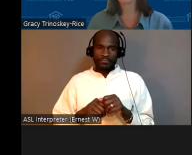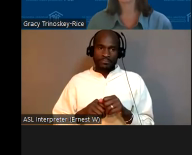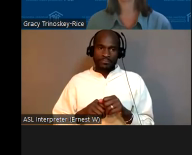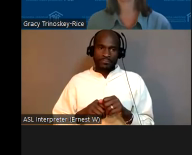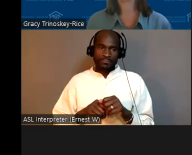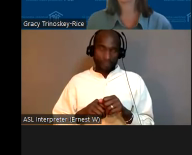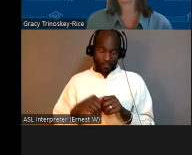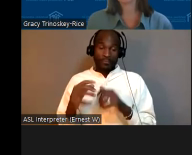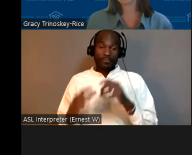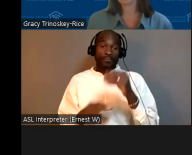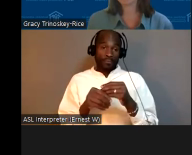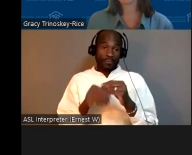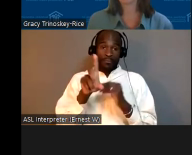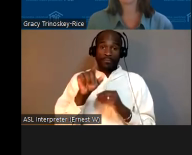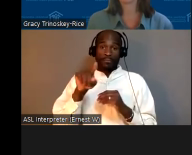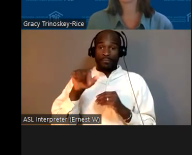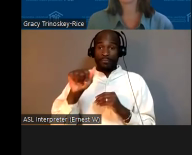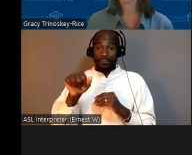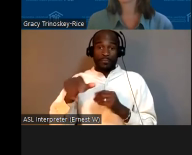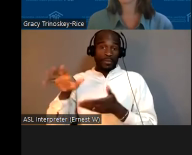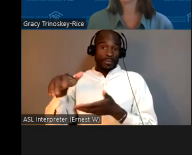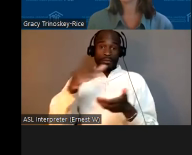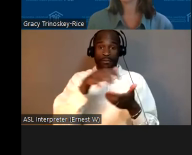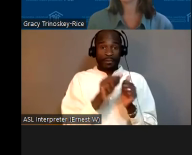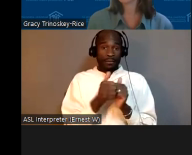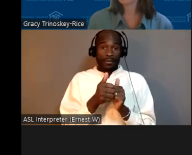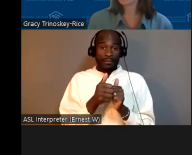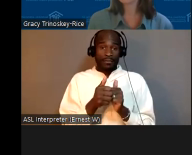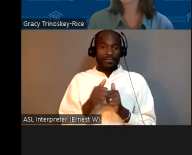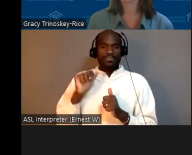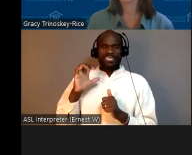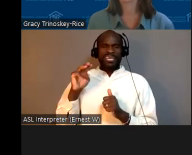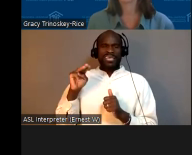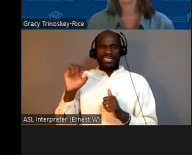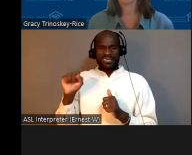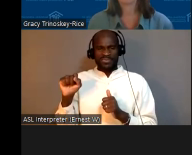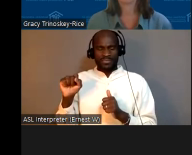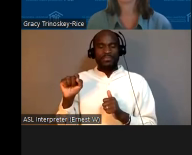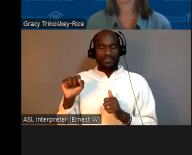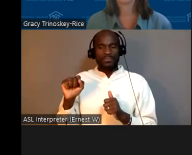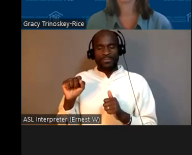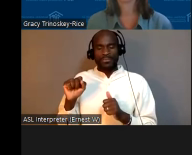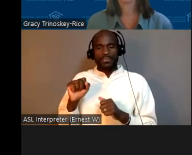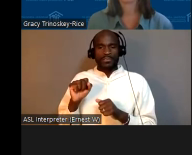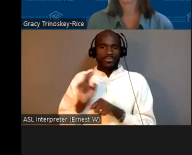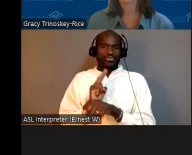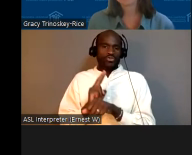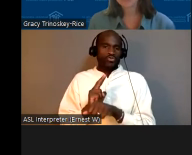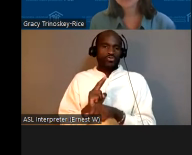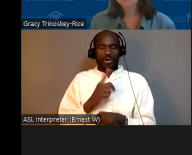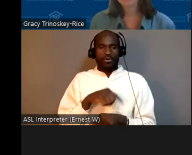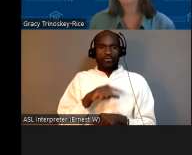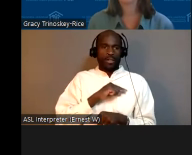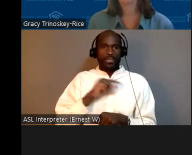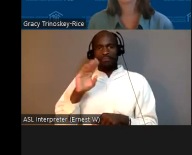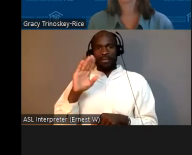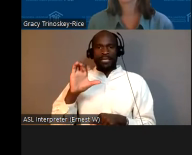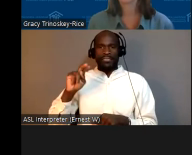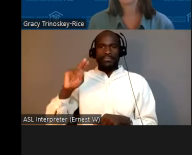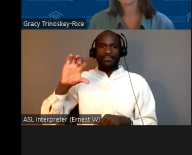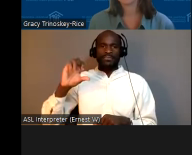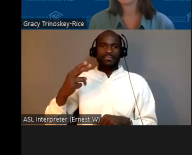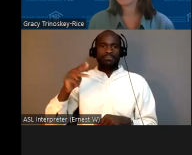Additional data is collected by CMS on some quality benchmarks that I'll talk about more on the next slide, but 23 states are